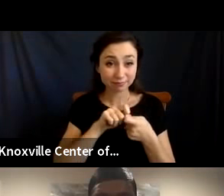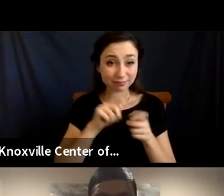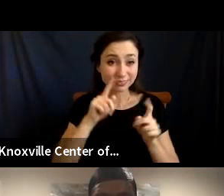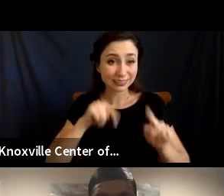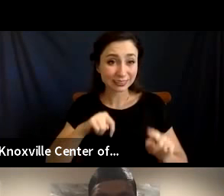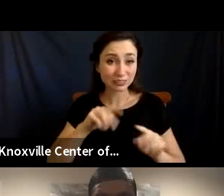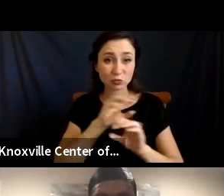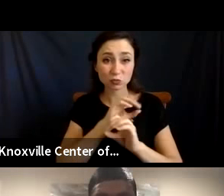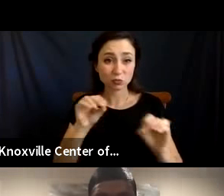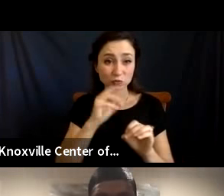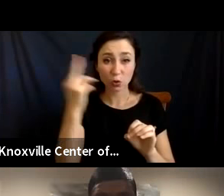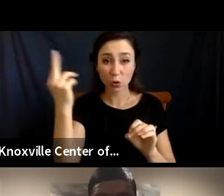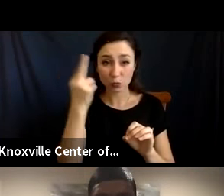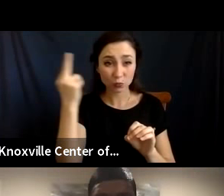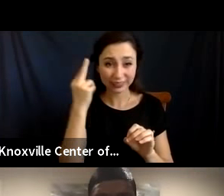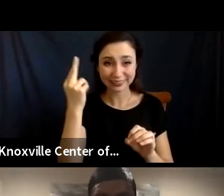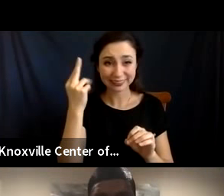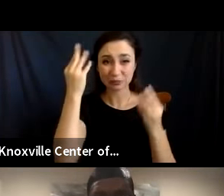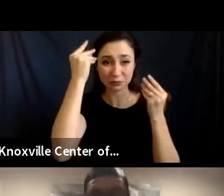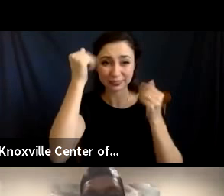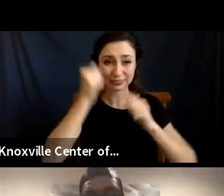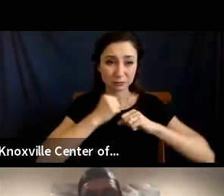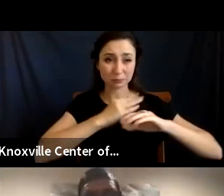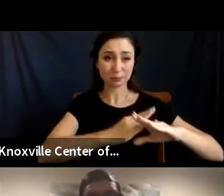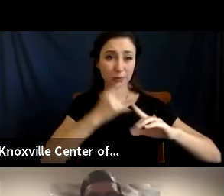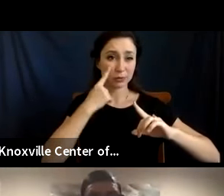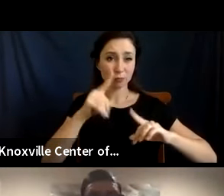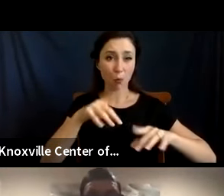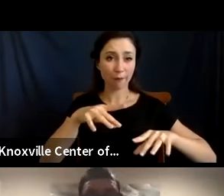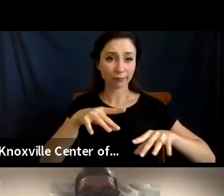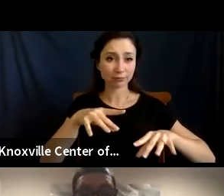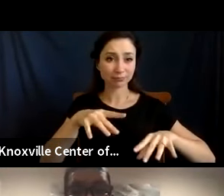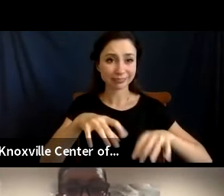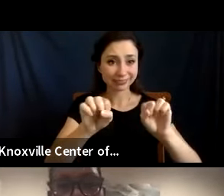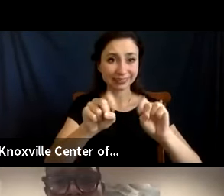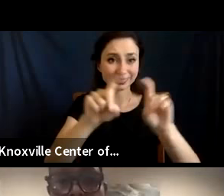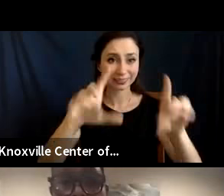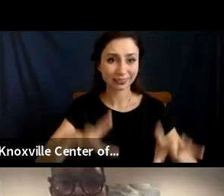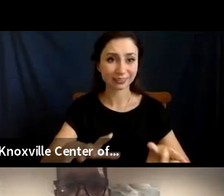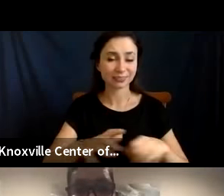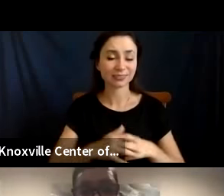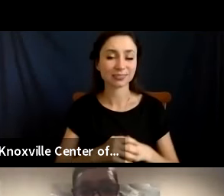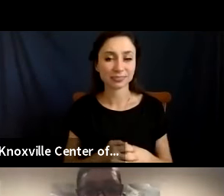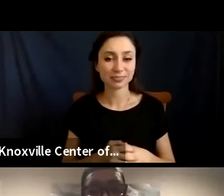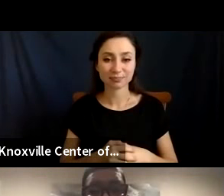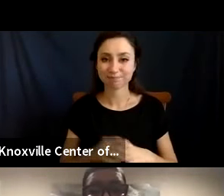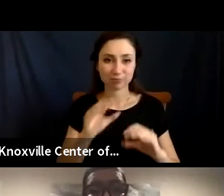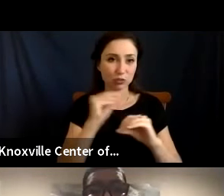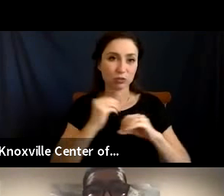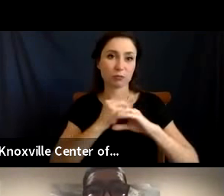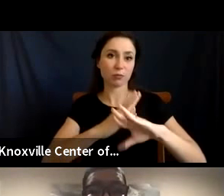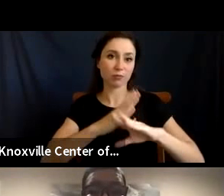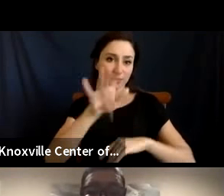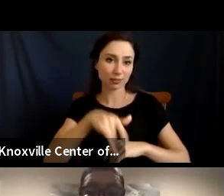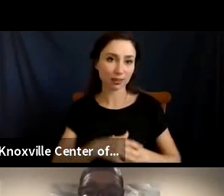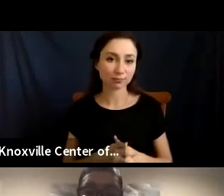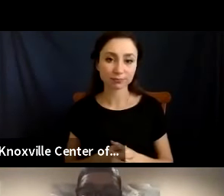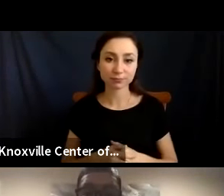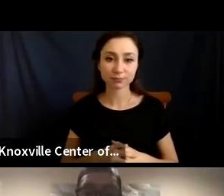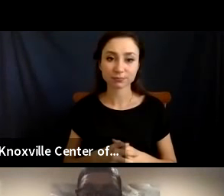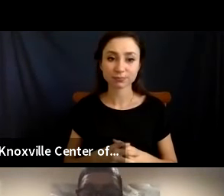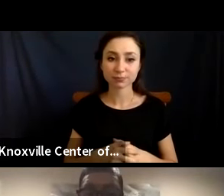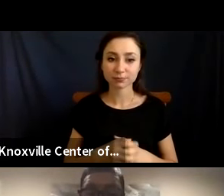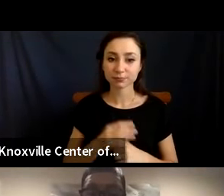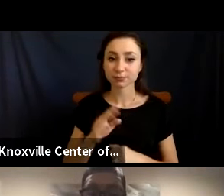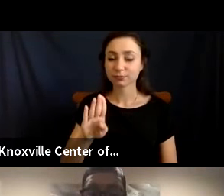reason to think that there are barriers to getting that test done. And Dr. Coacher, I would chime in from